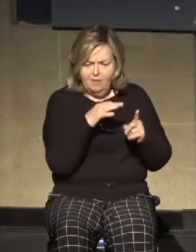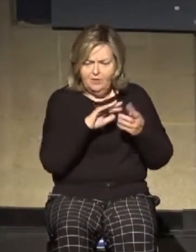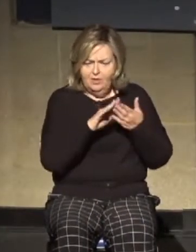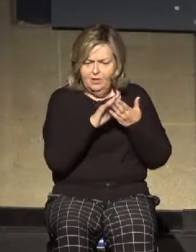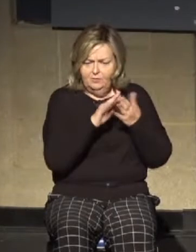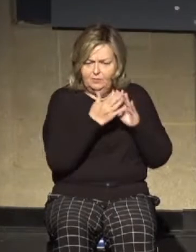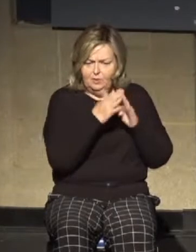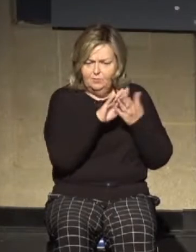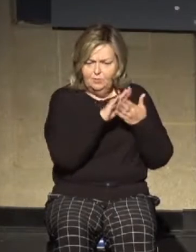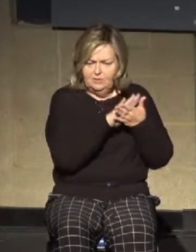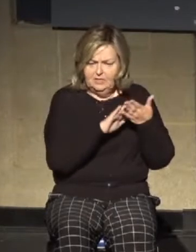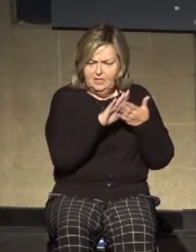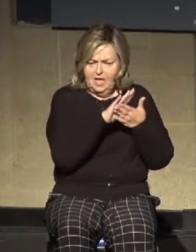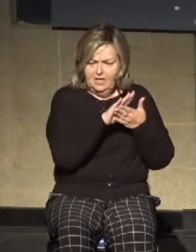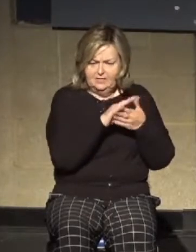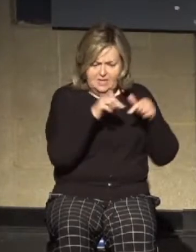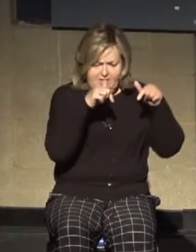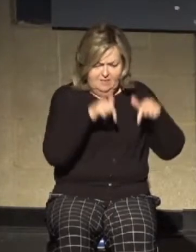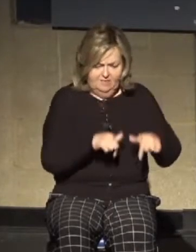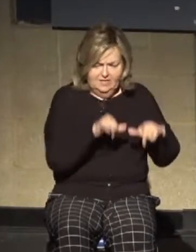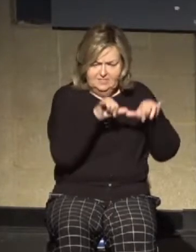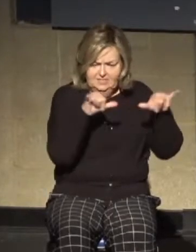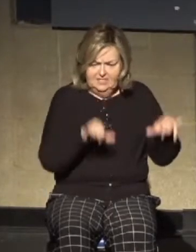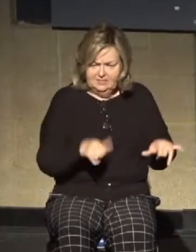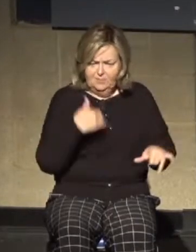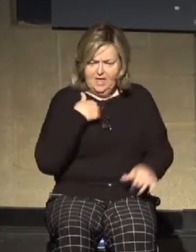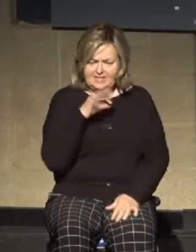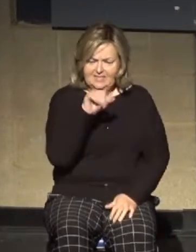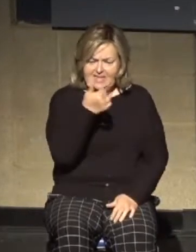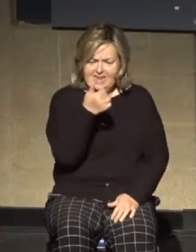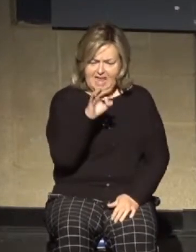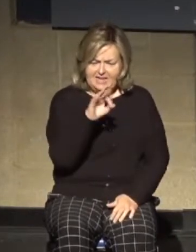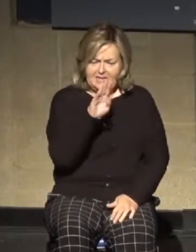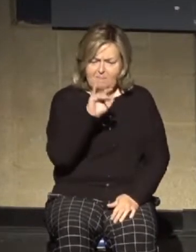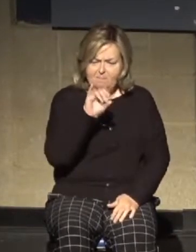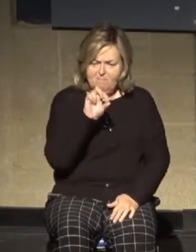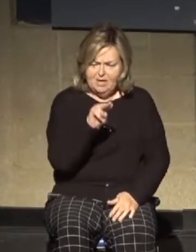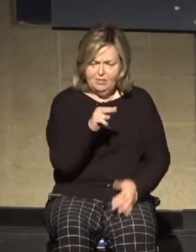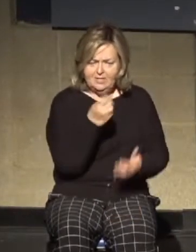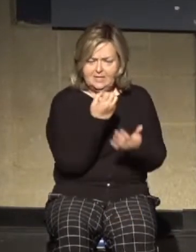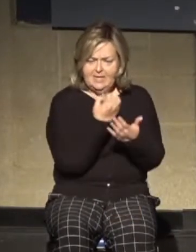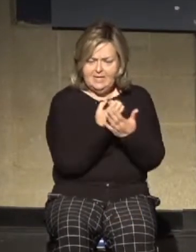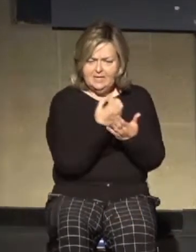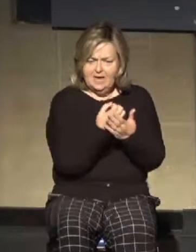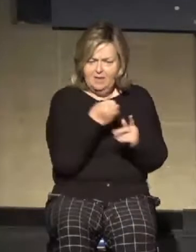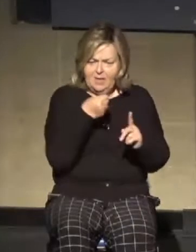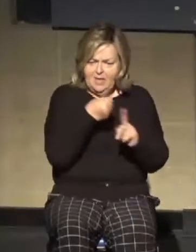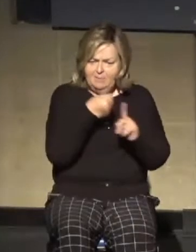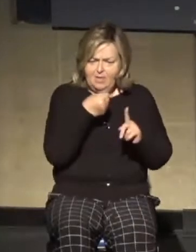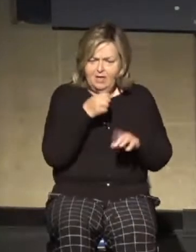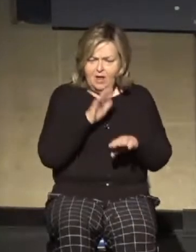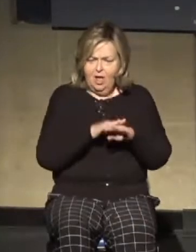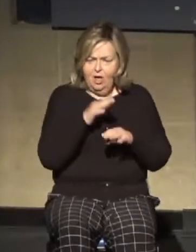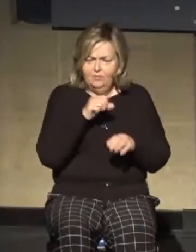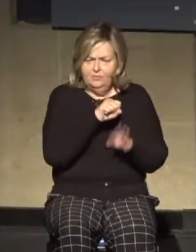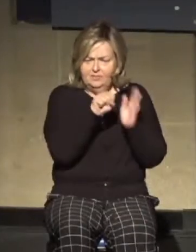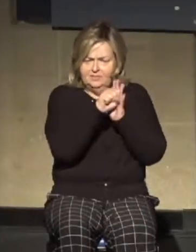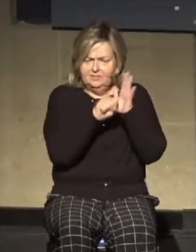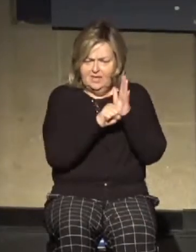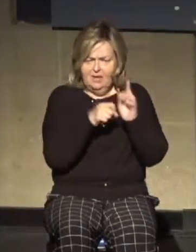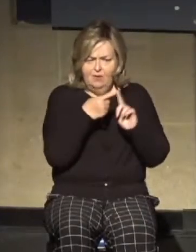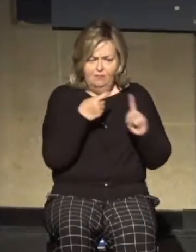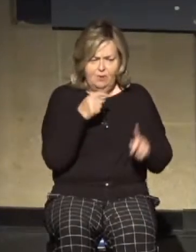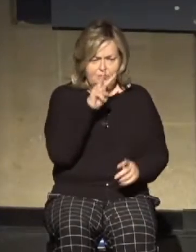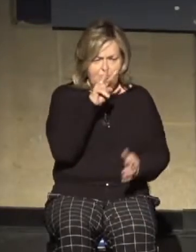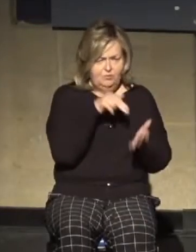entire system has a $19 billion annual economic impact across the state. From 2019